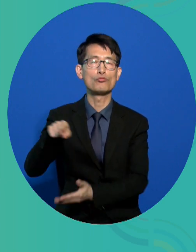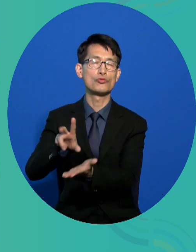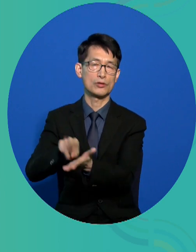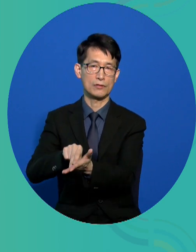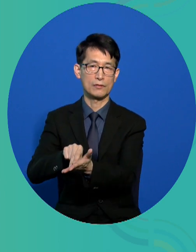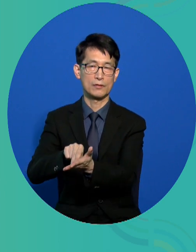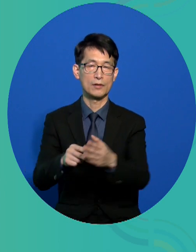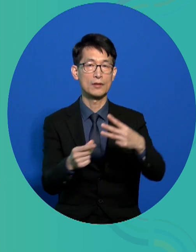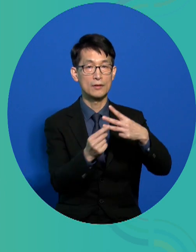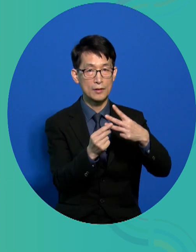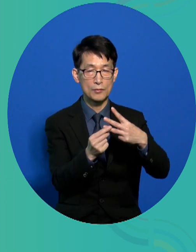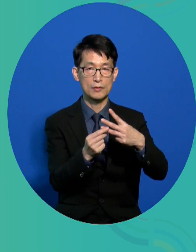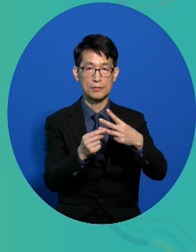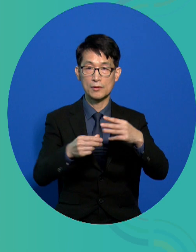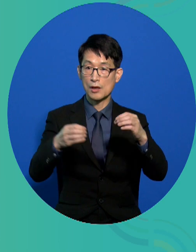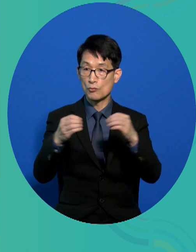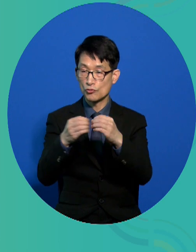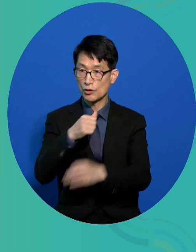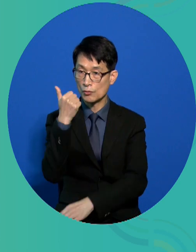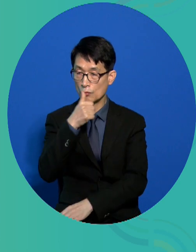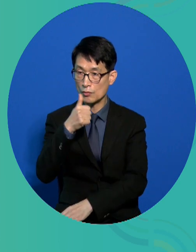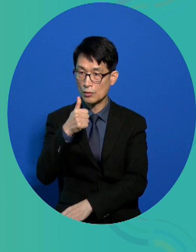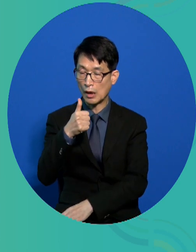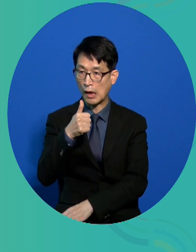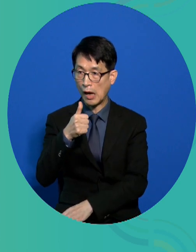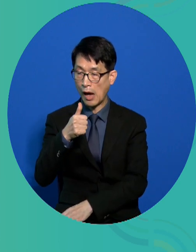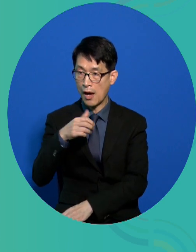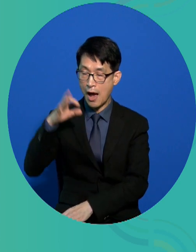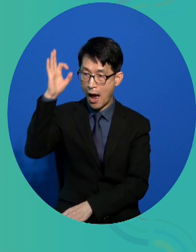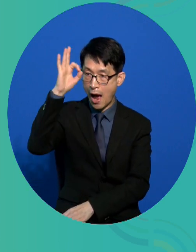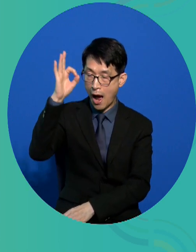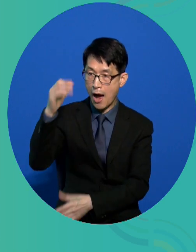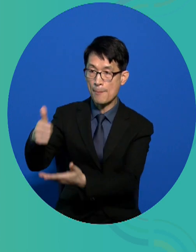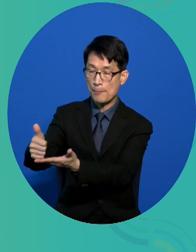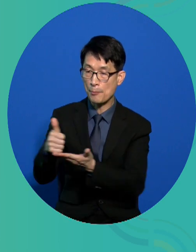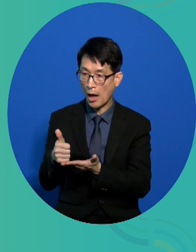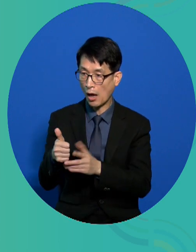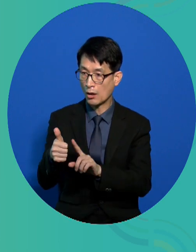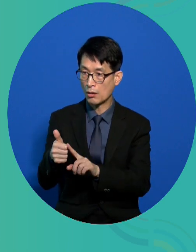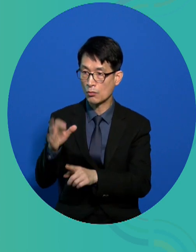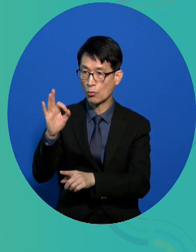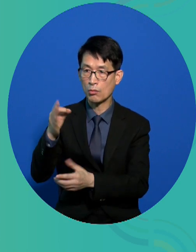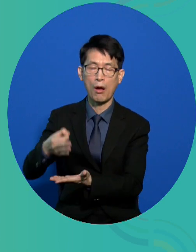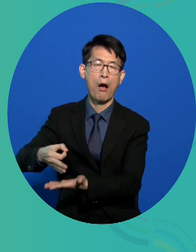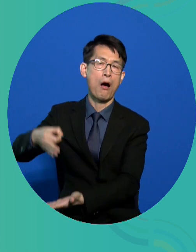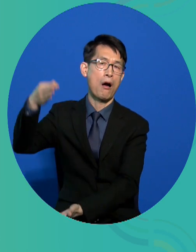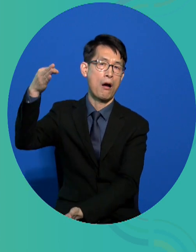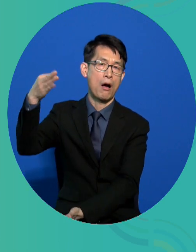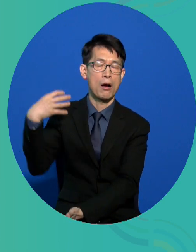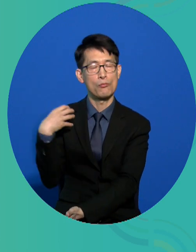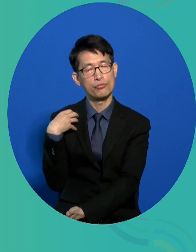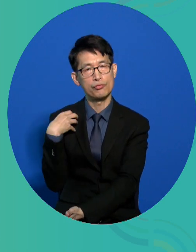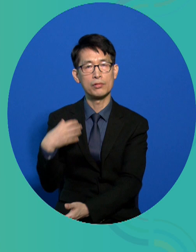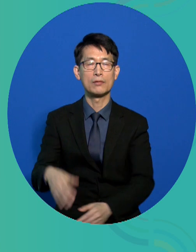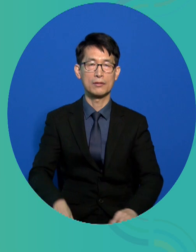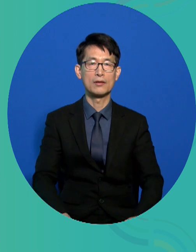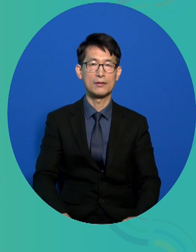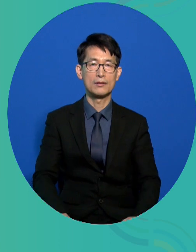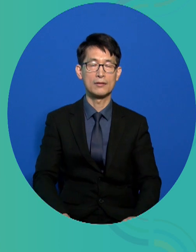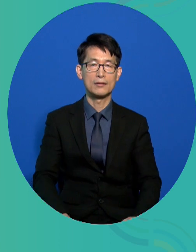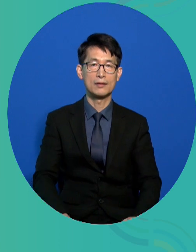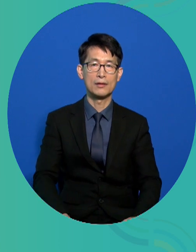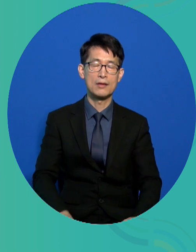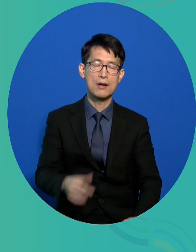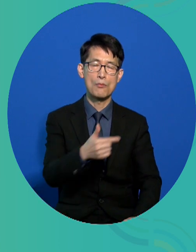to access or find the text interpreters. And even if there were text interpreters available, it